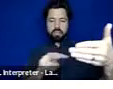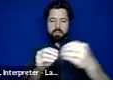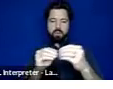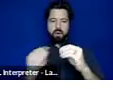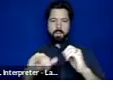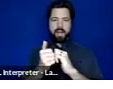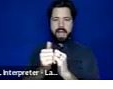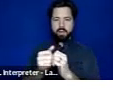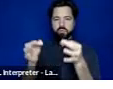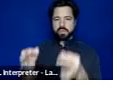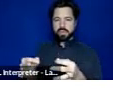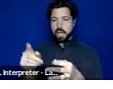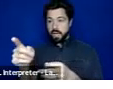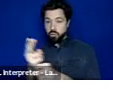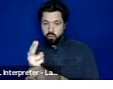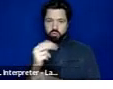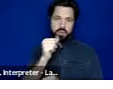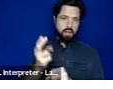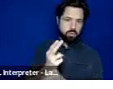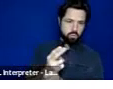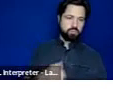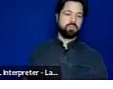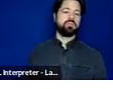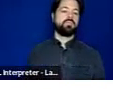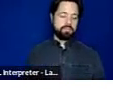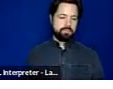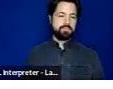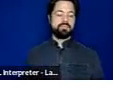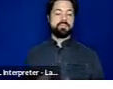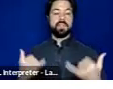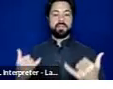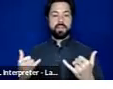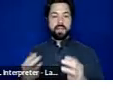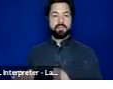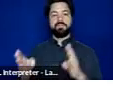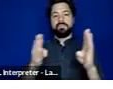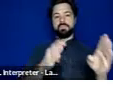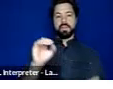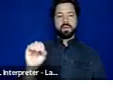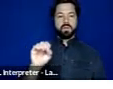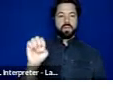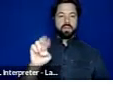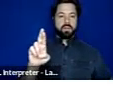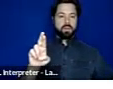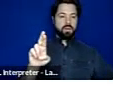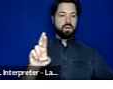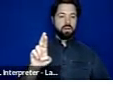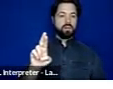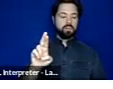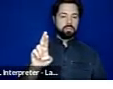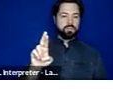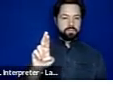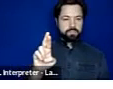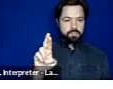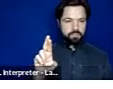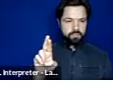Now, I'm going to go to the OER links section. That's where all the repositories are listed. Some of